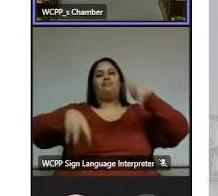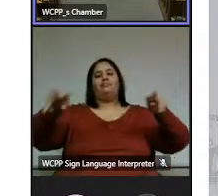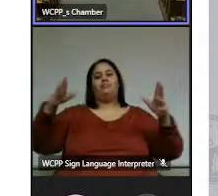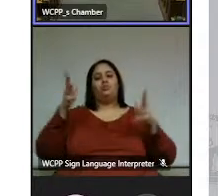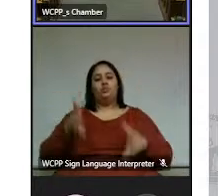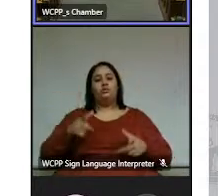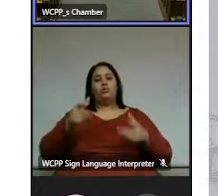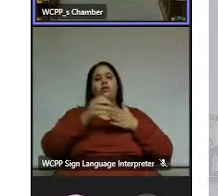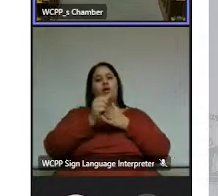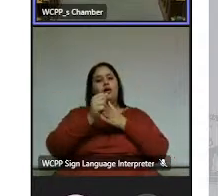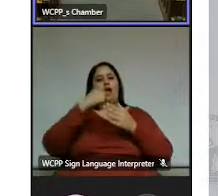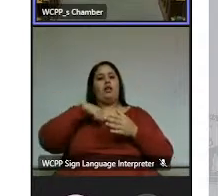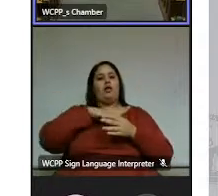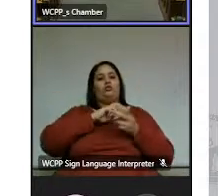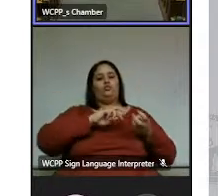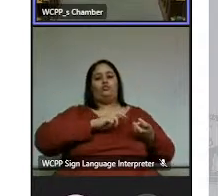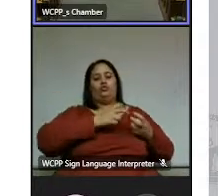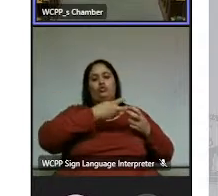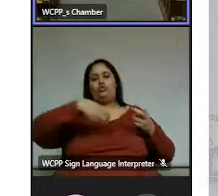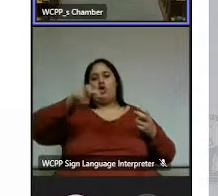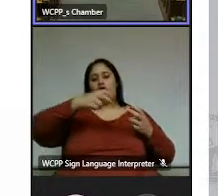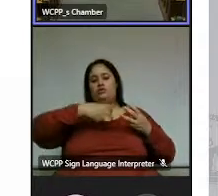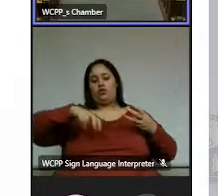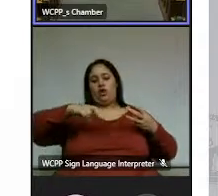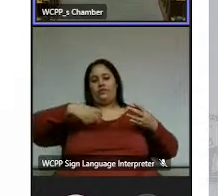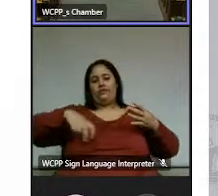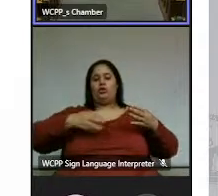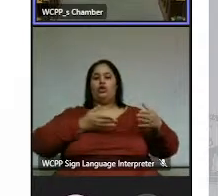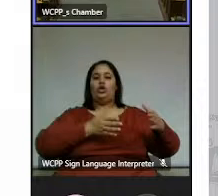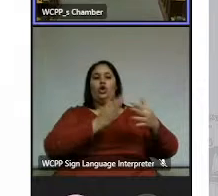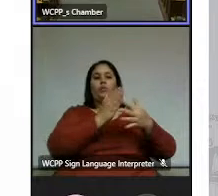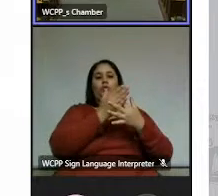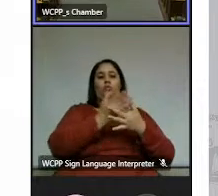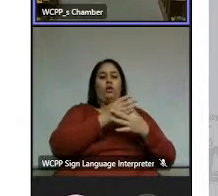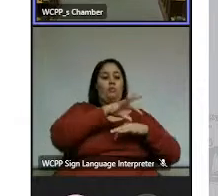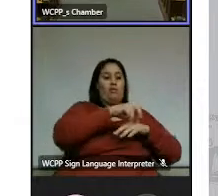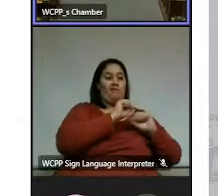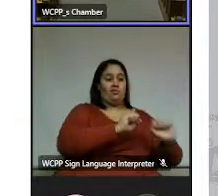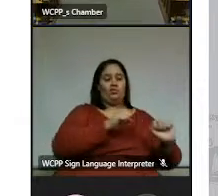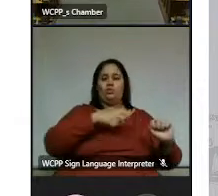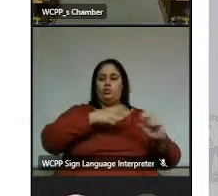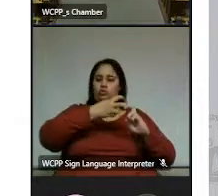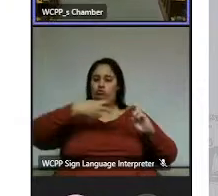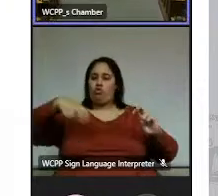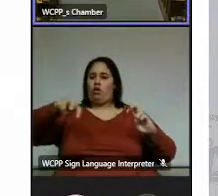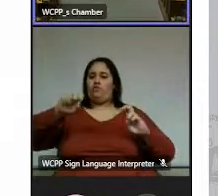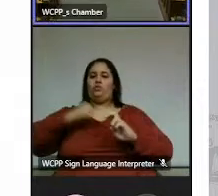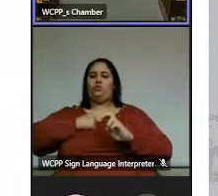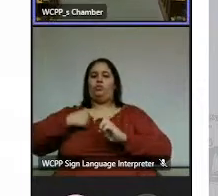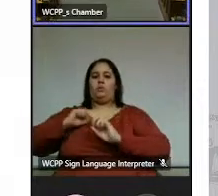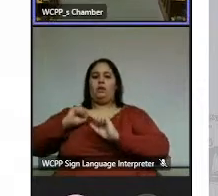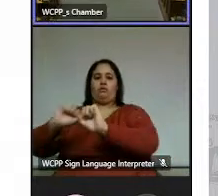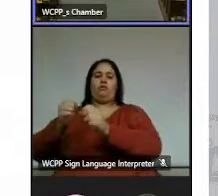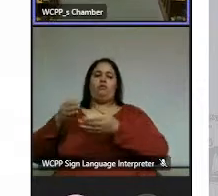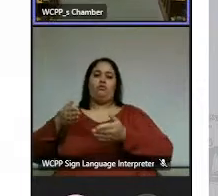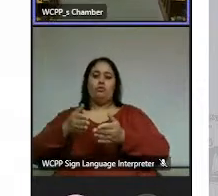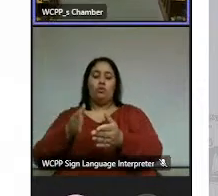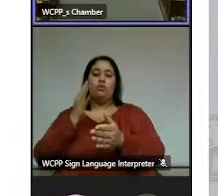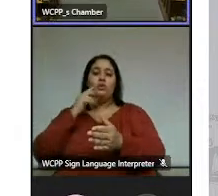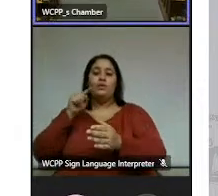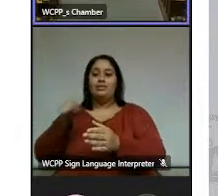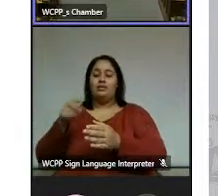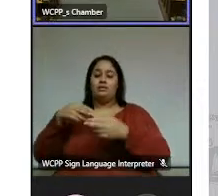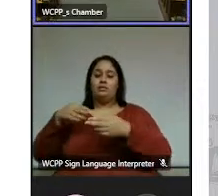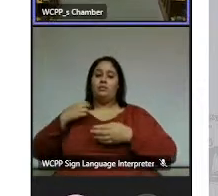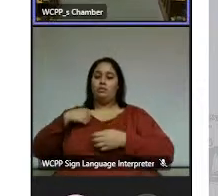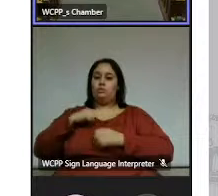transfer, as appropriate, of existing roads between province and municipalities. Where necessary, roads will be recategorized.